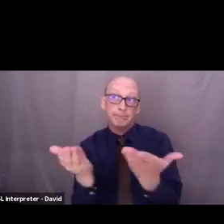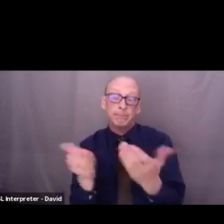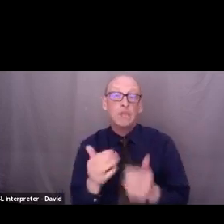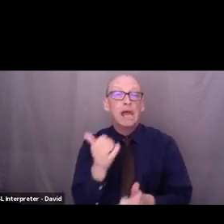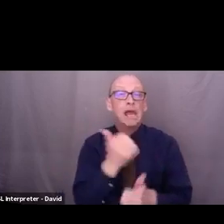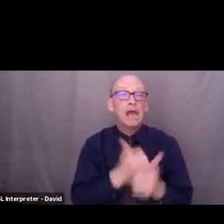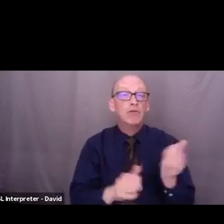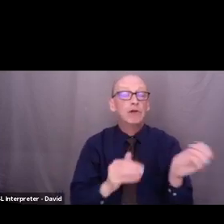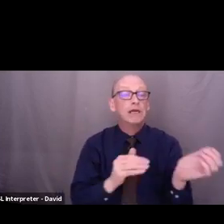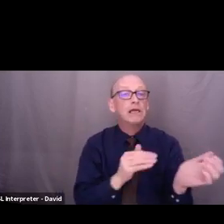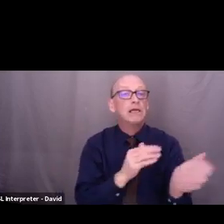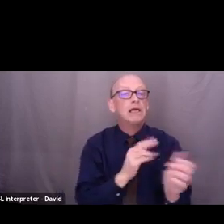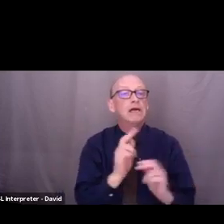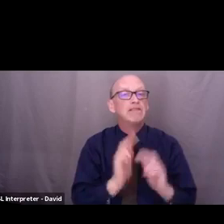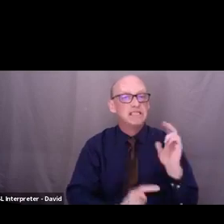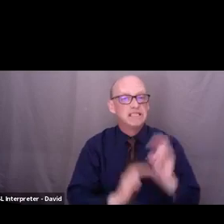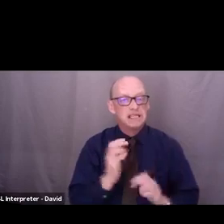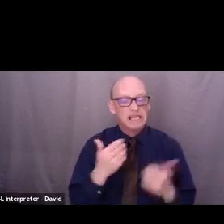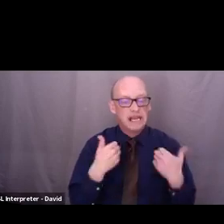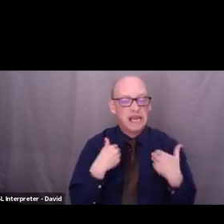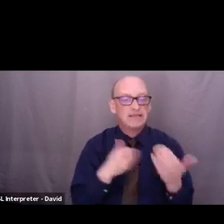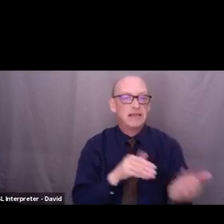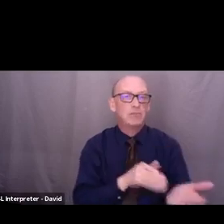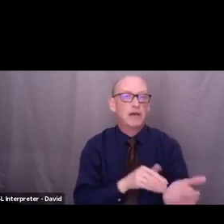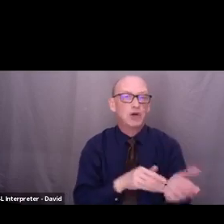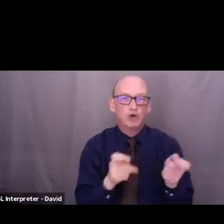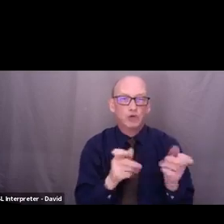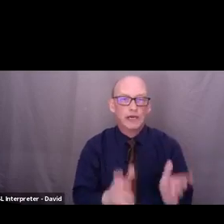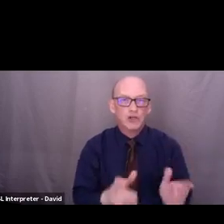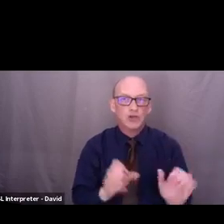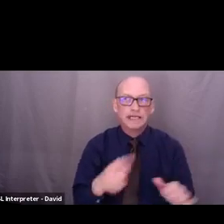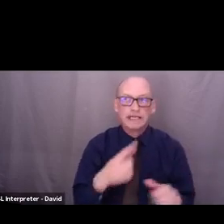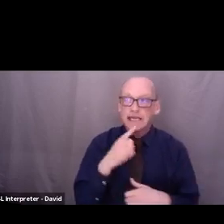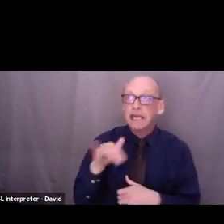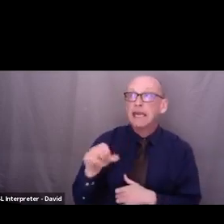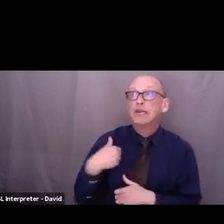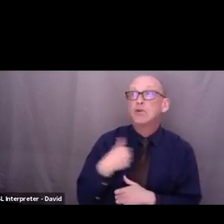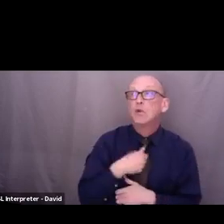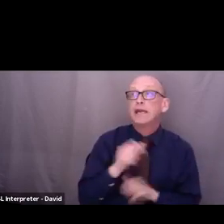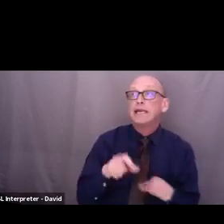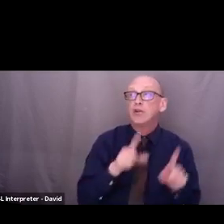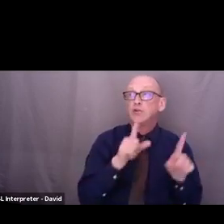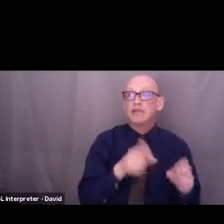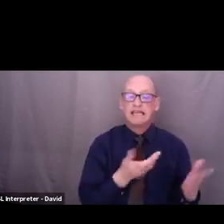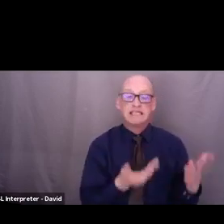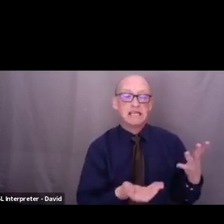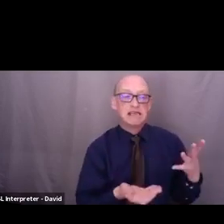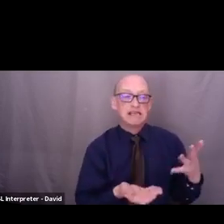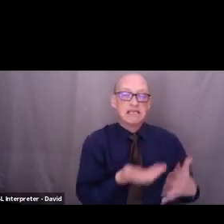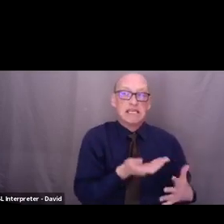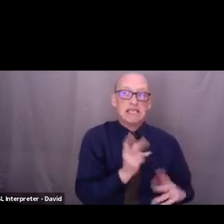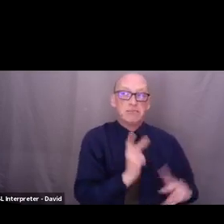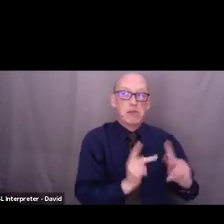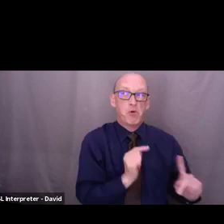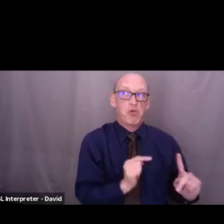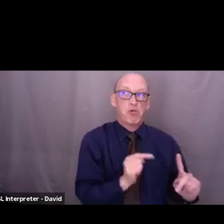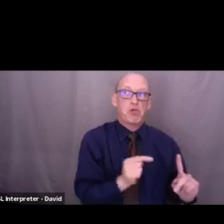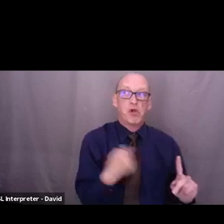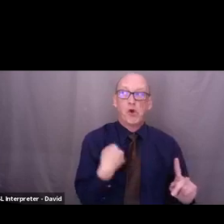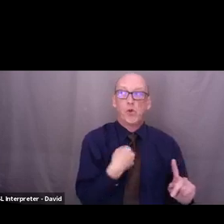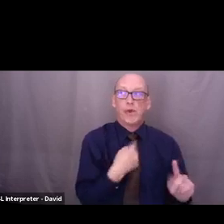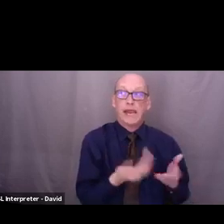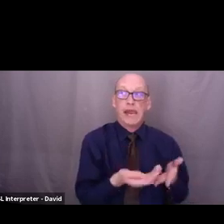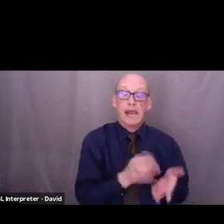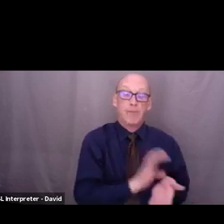has their own medical director who then will go ahead and say, yes, we need to test these individuals. These are the amount of tests we have. So